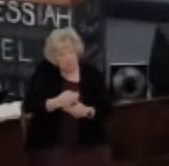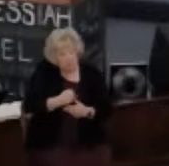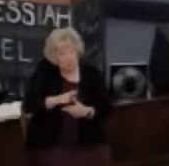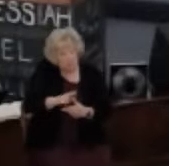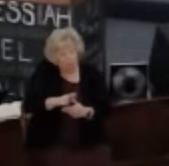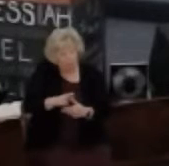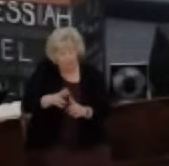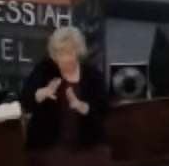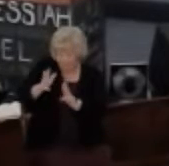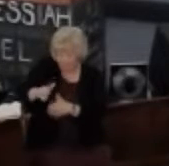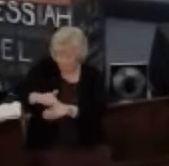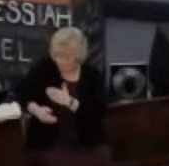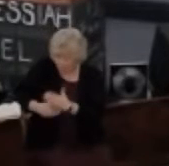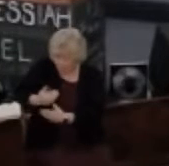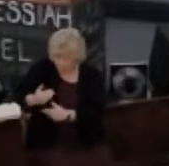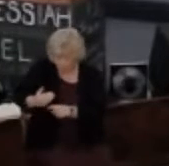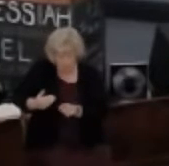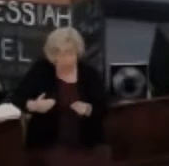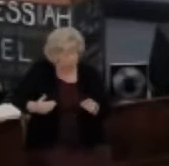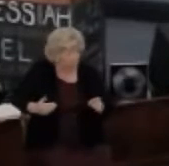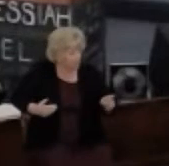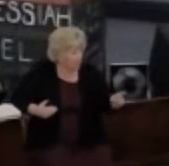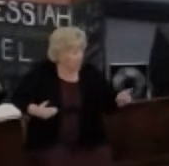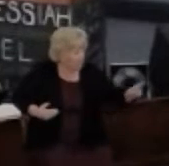Or maybe you're still just hung up on the beach.